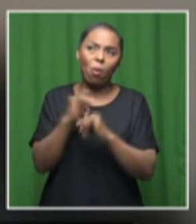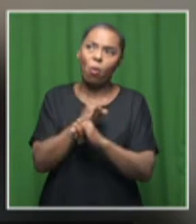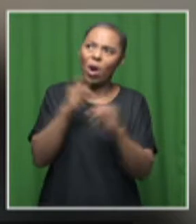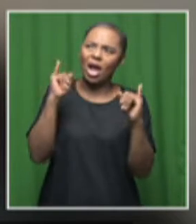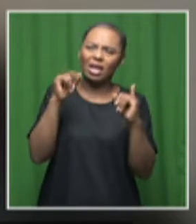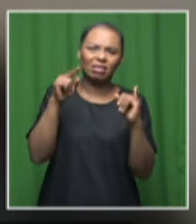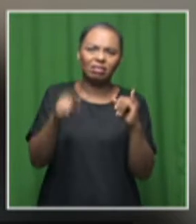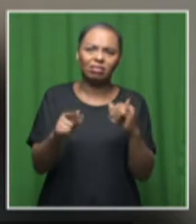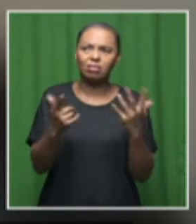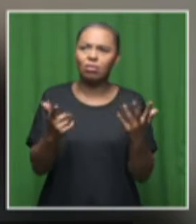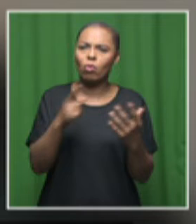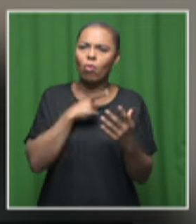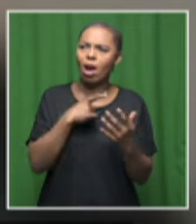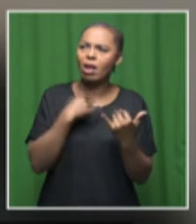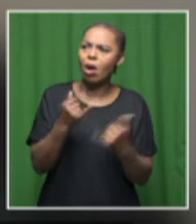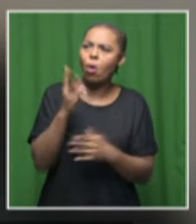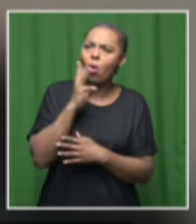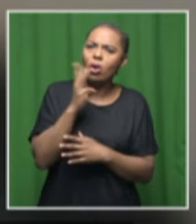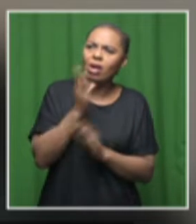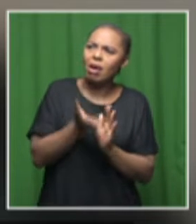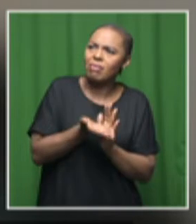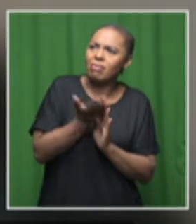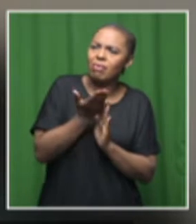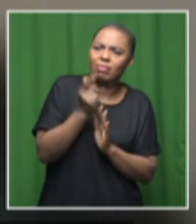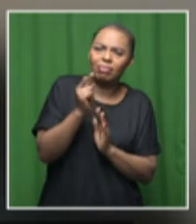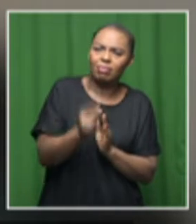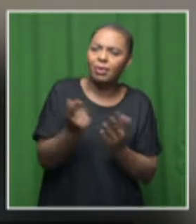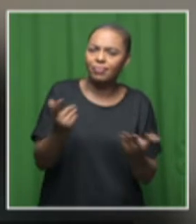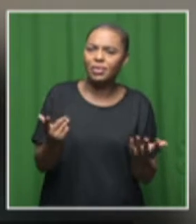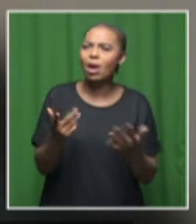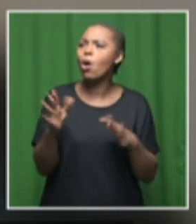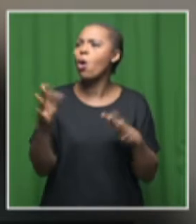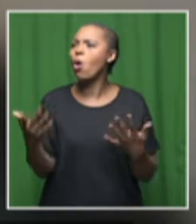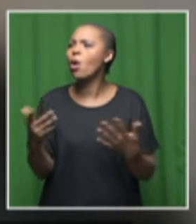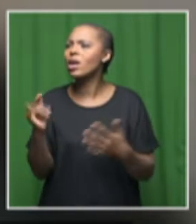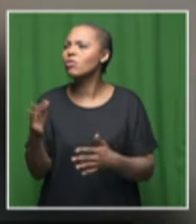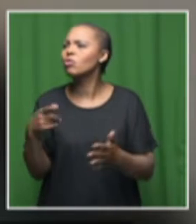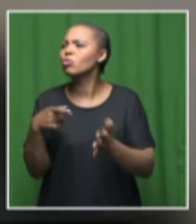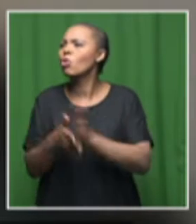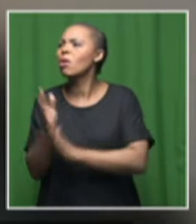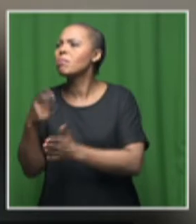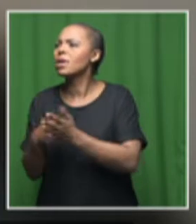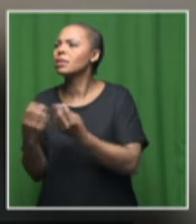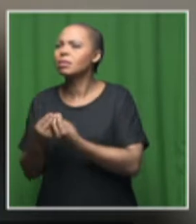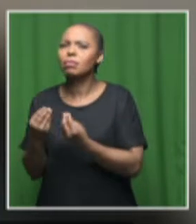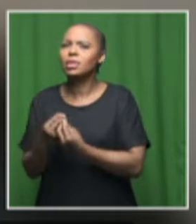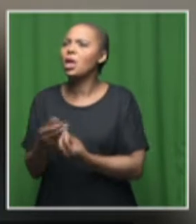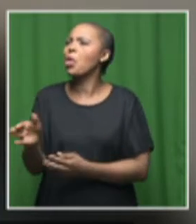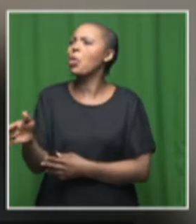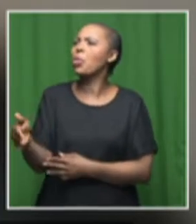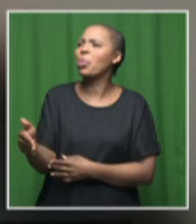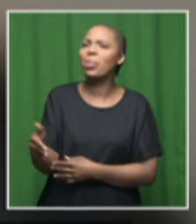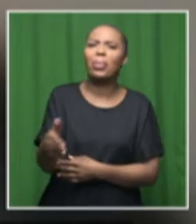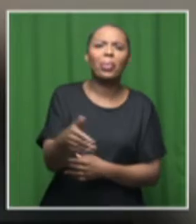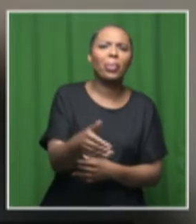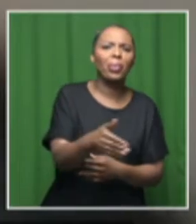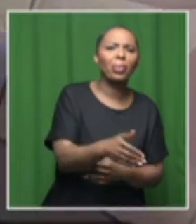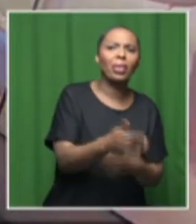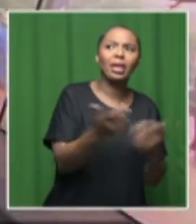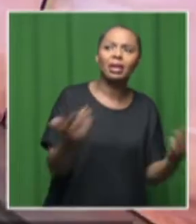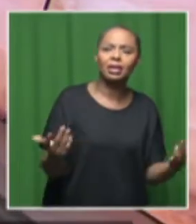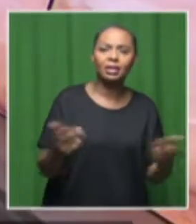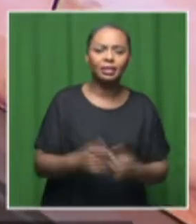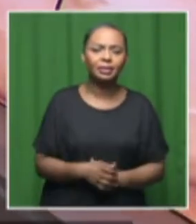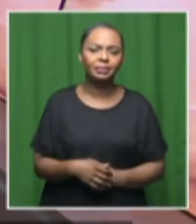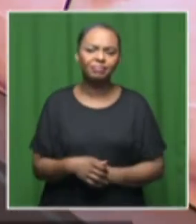in water shortages, as well as stoppages or no supply in certain areas. Professor du Plessis,